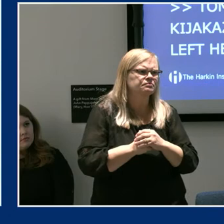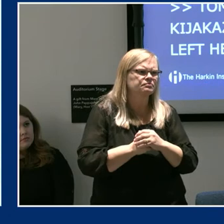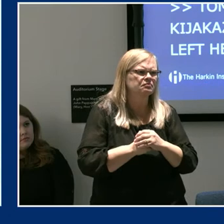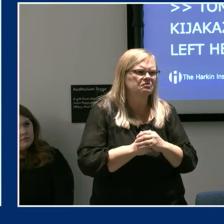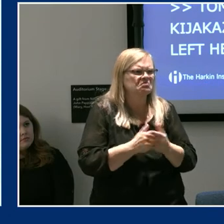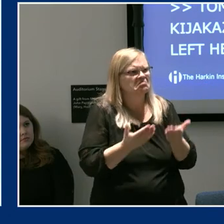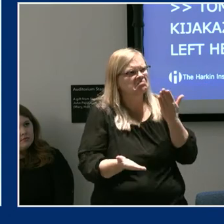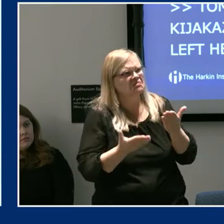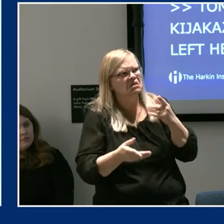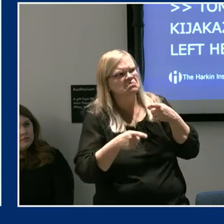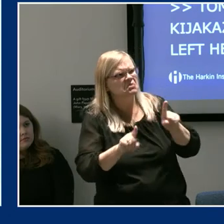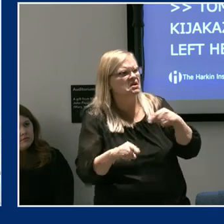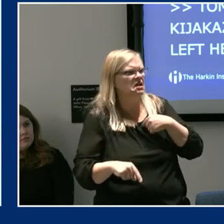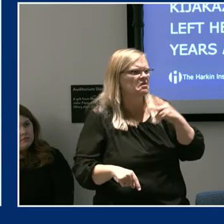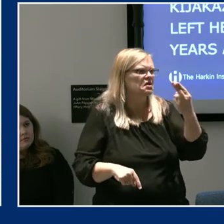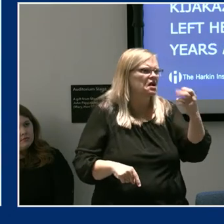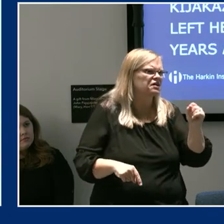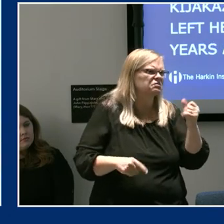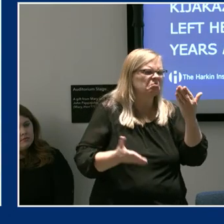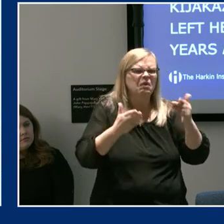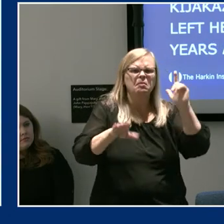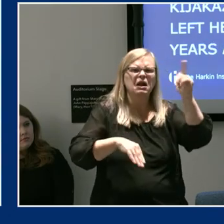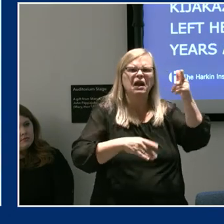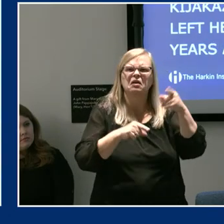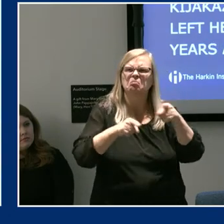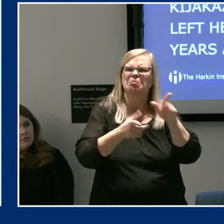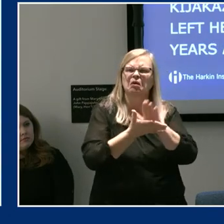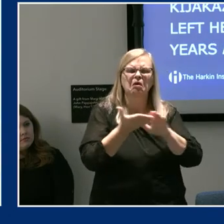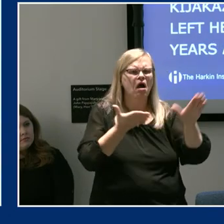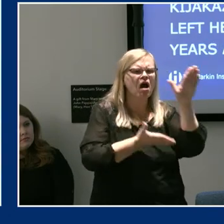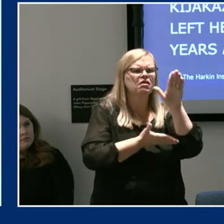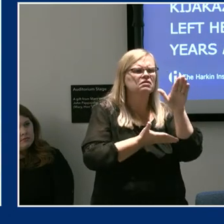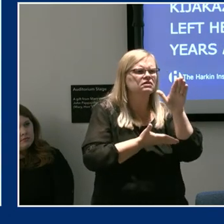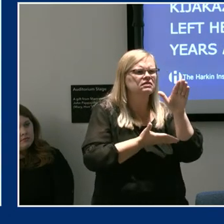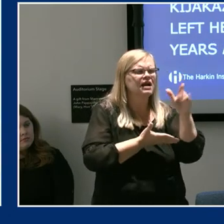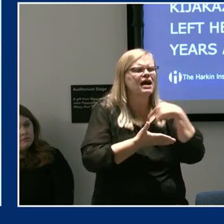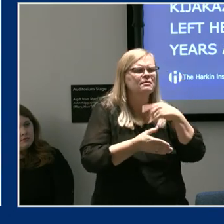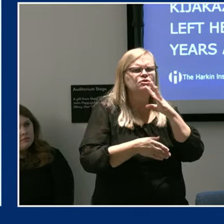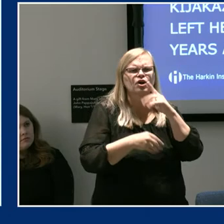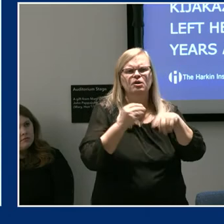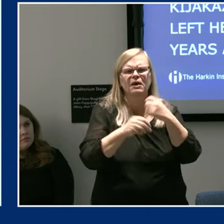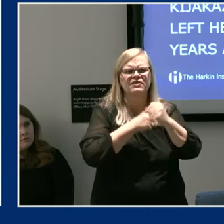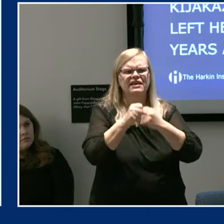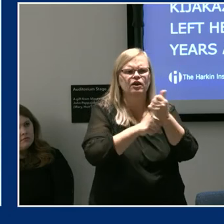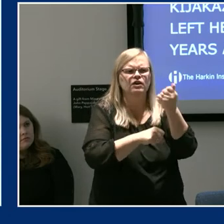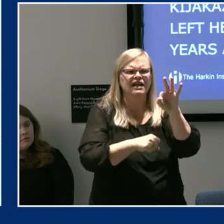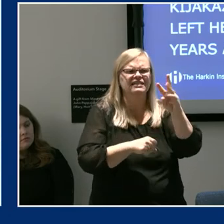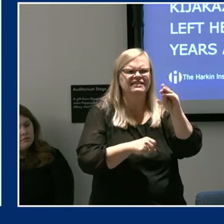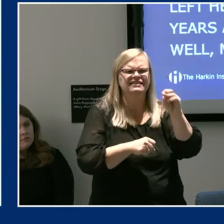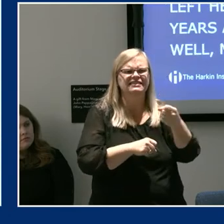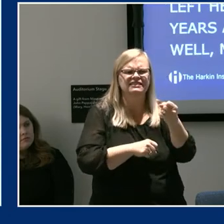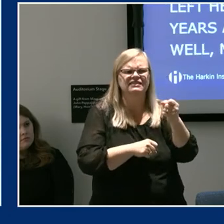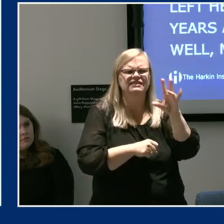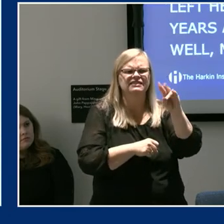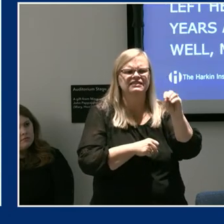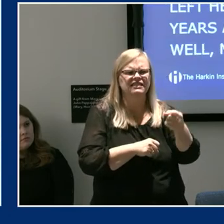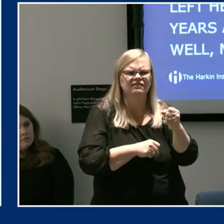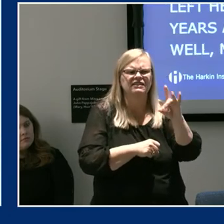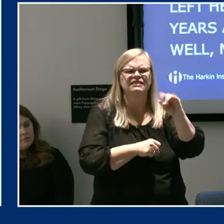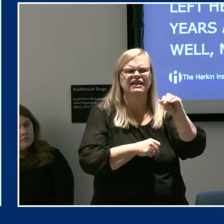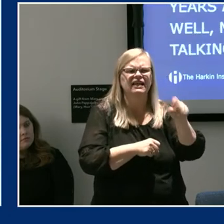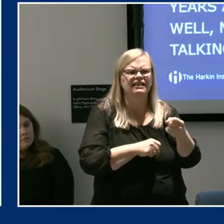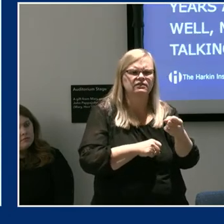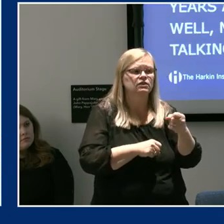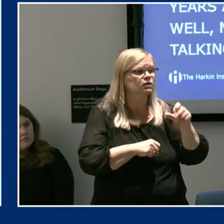maybe when I was in high school, well, maybe later, college in some years, I'm talking about the 60s, 70s, maybe into the 80s,